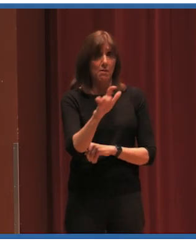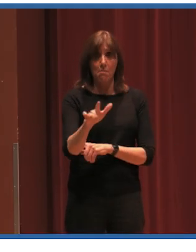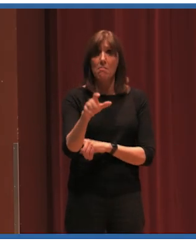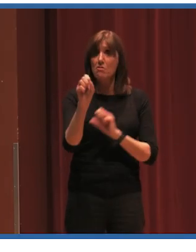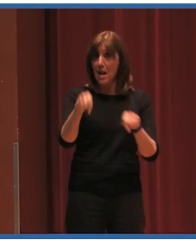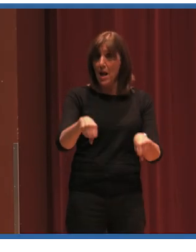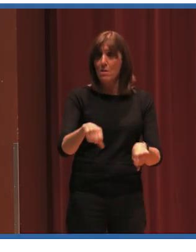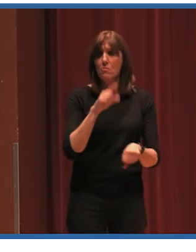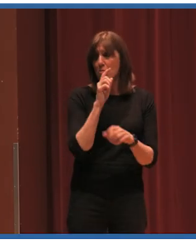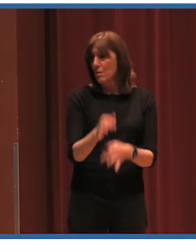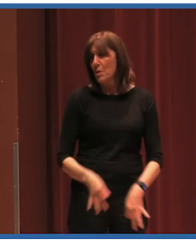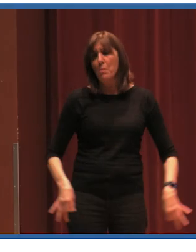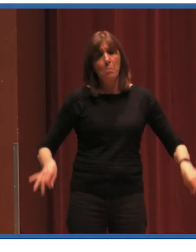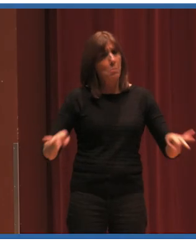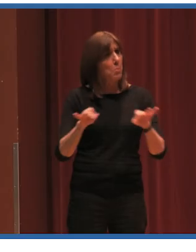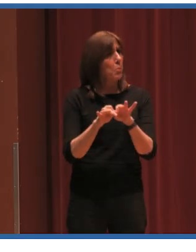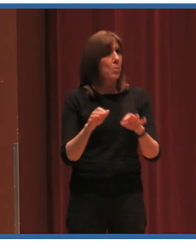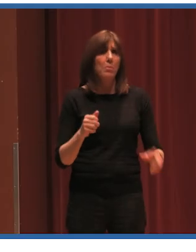important to